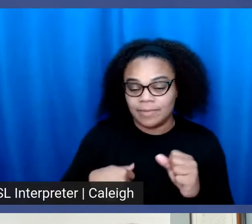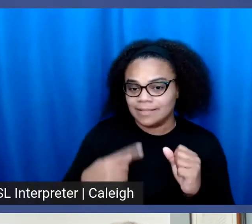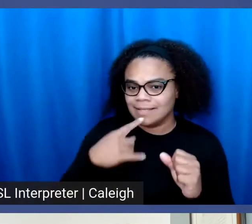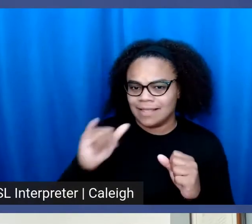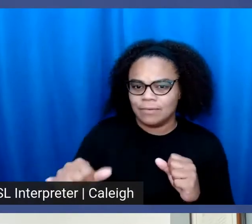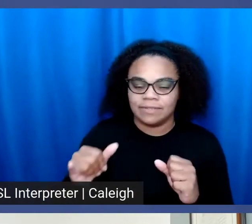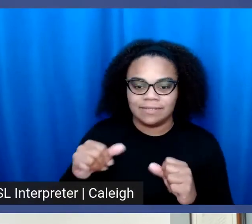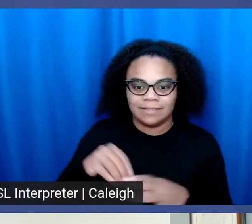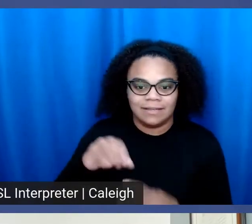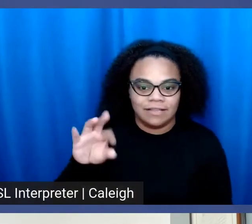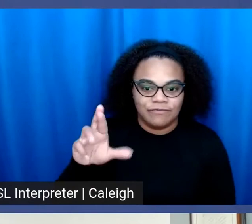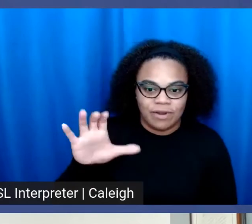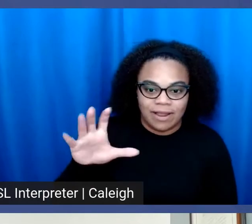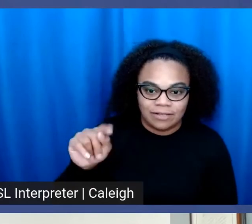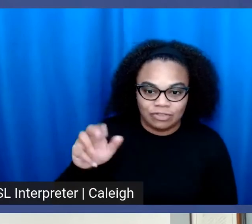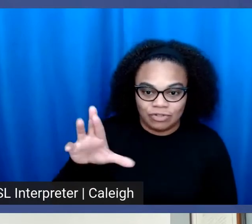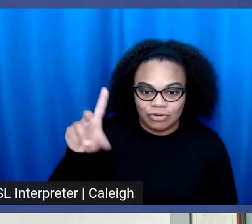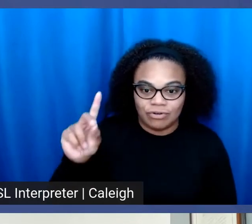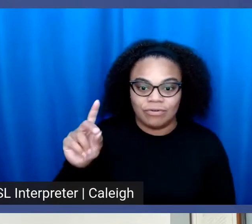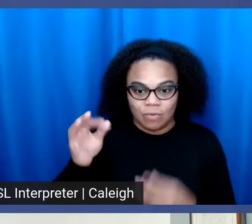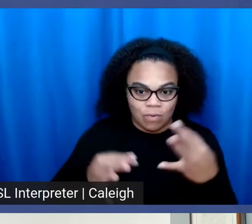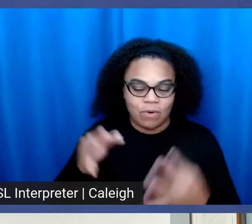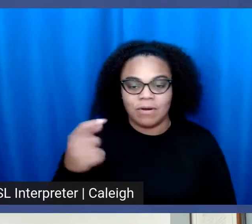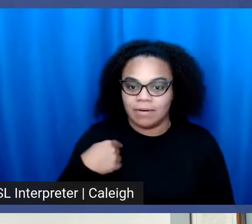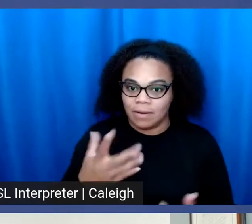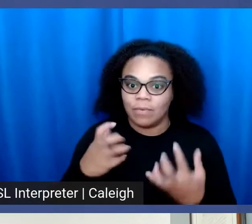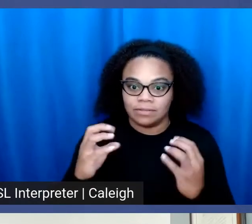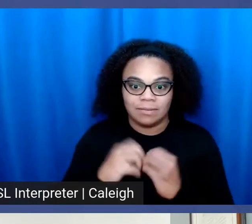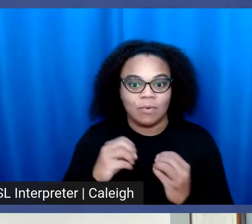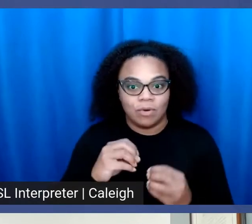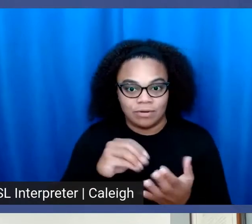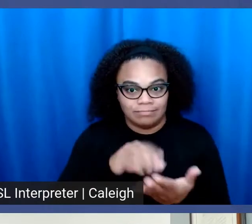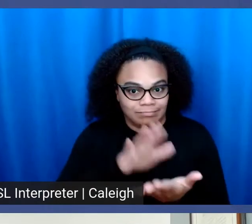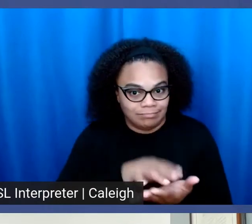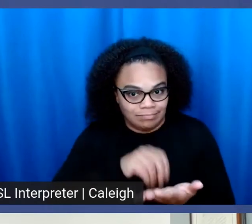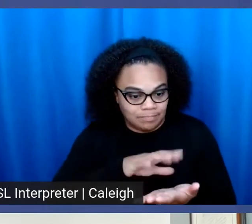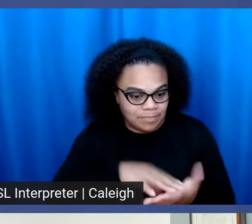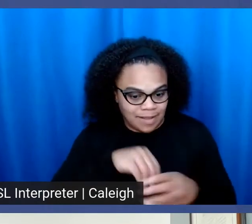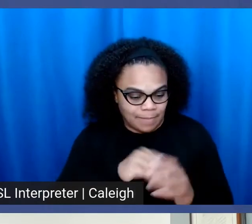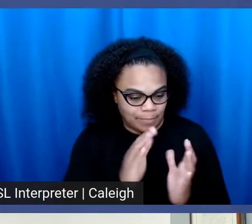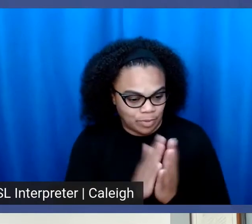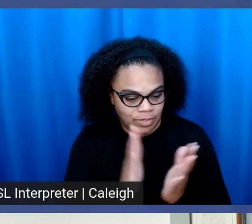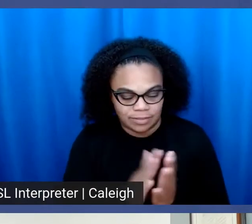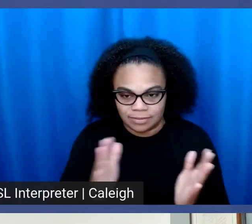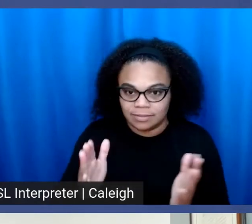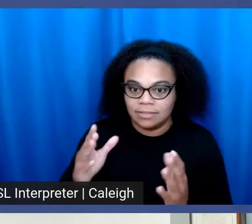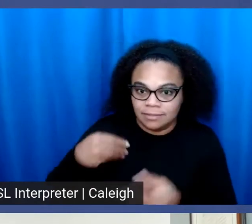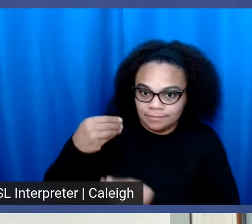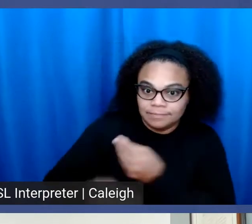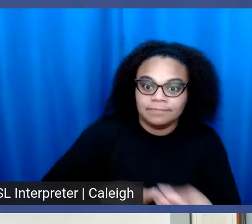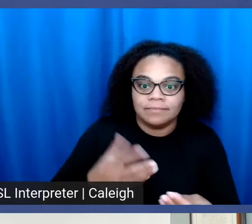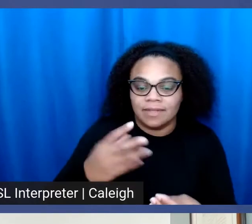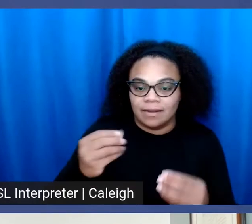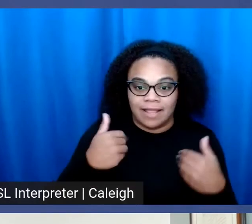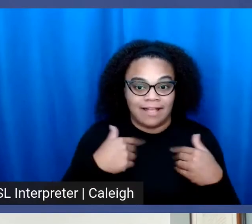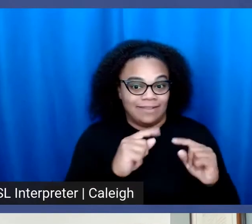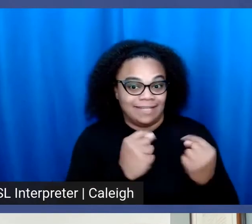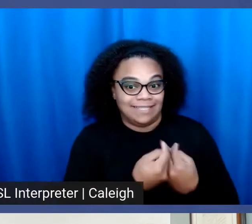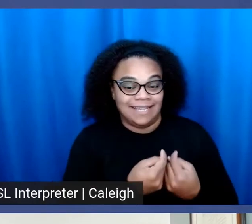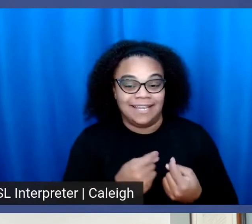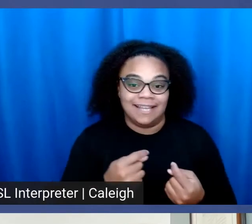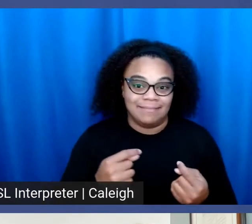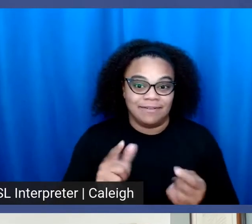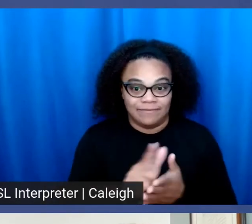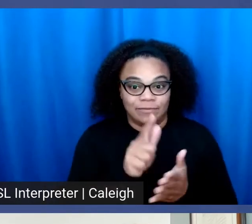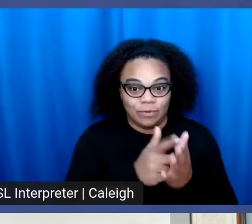I'd love to get some stronger precedent on the books. We'd be very interested. We have a team of litigators who would love to talk to you. My email is will,